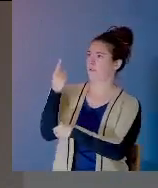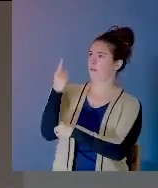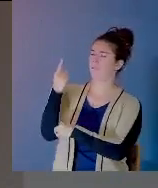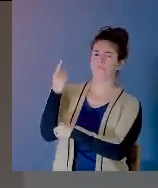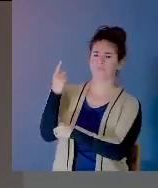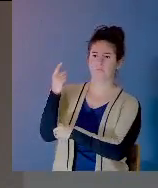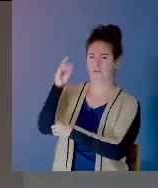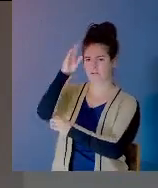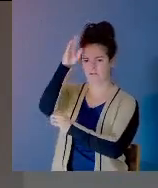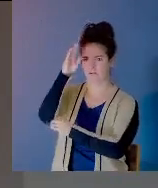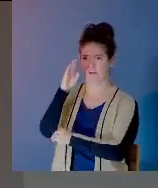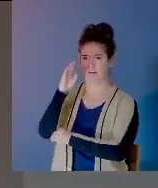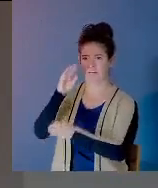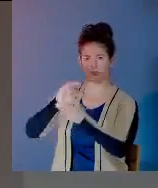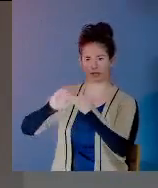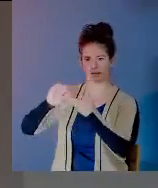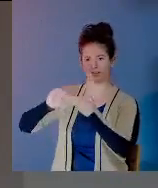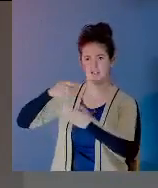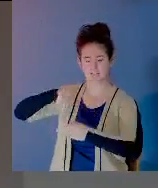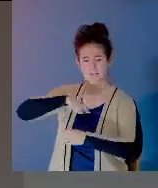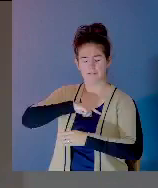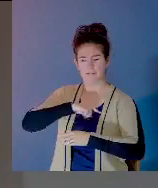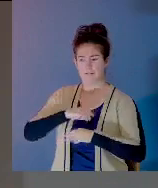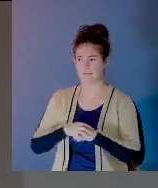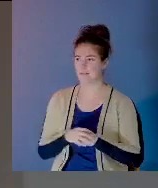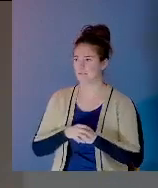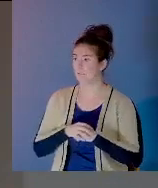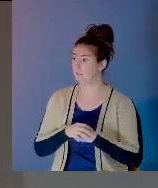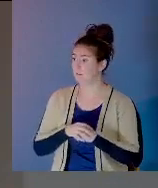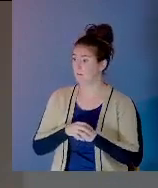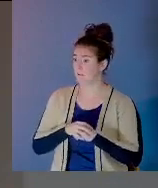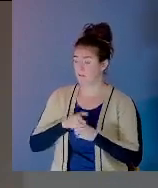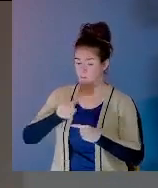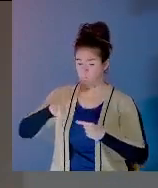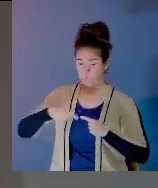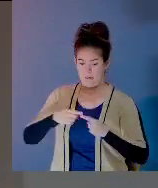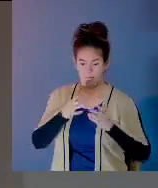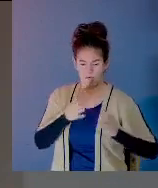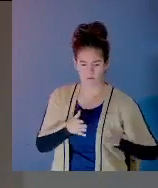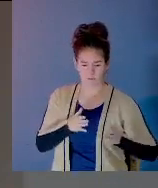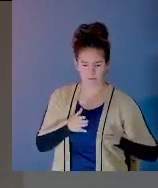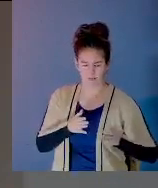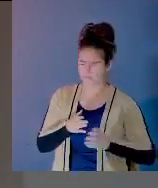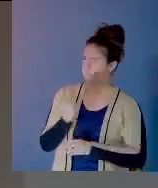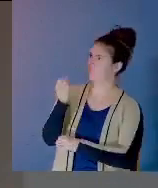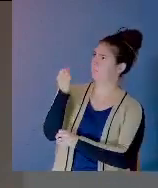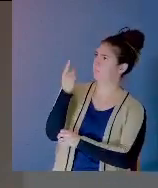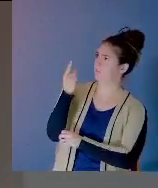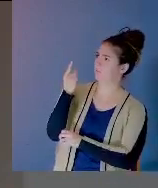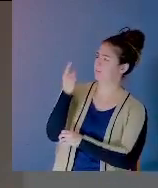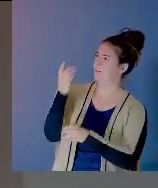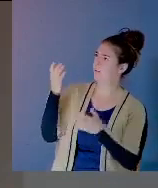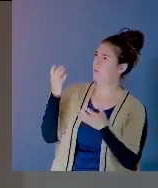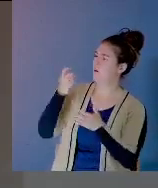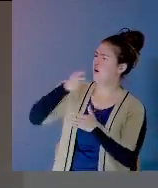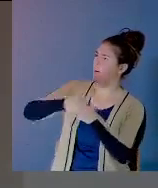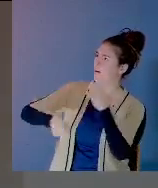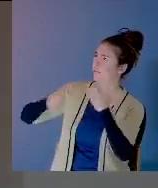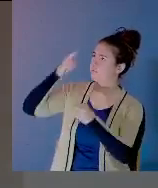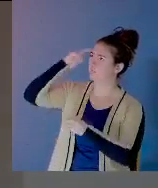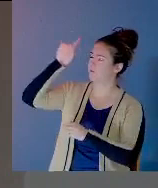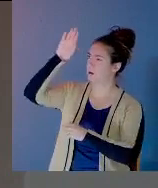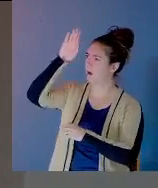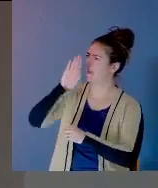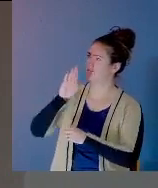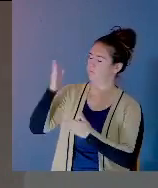Once a person realizes that it cost God what it caused God to forgive you, you will be held in a